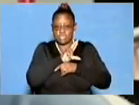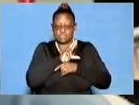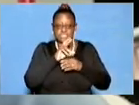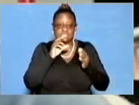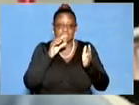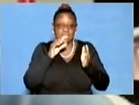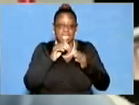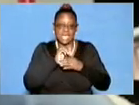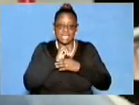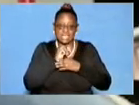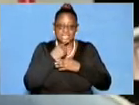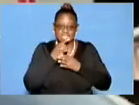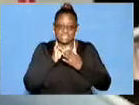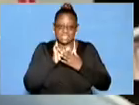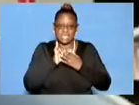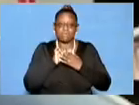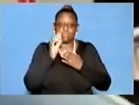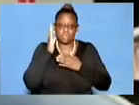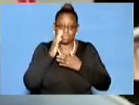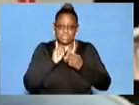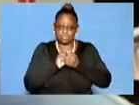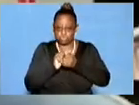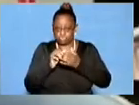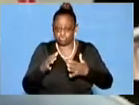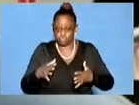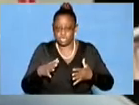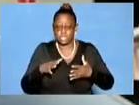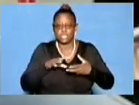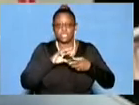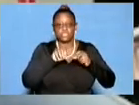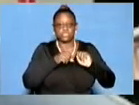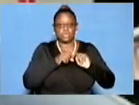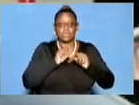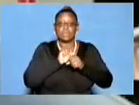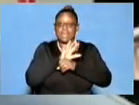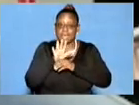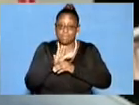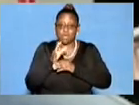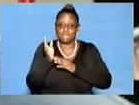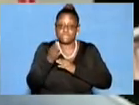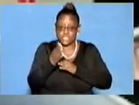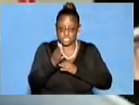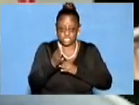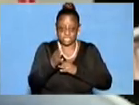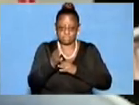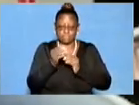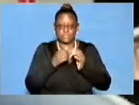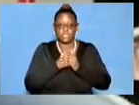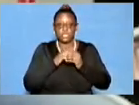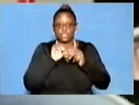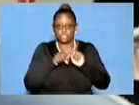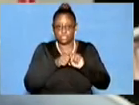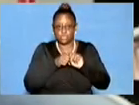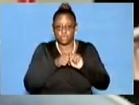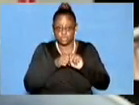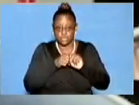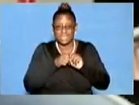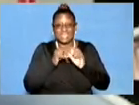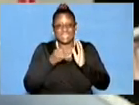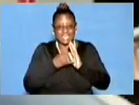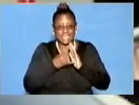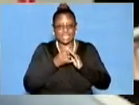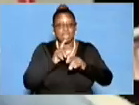coastal storms and coastal erosion, things like that, and may also have an impact on fisheries. So it could have a